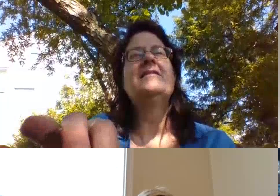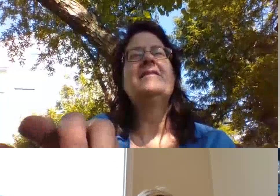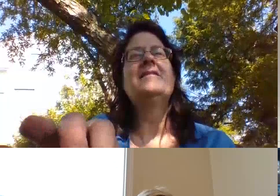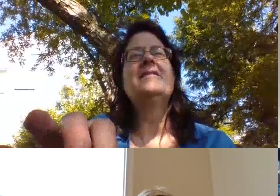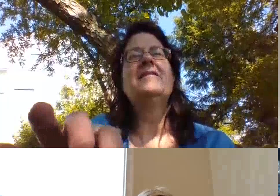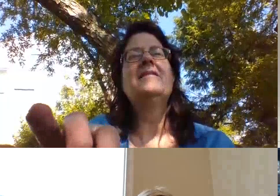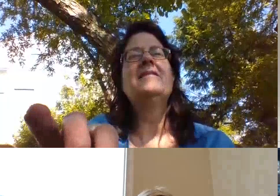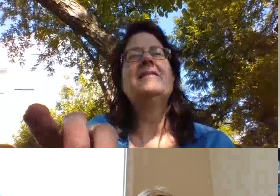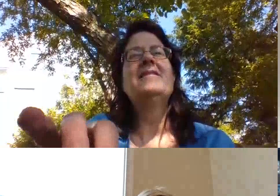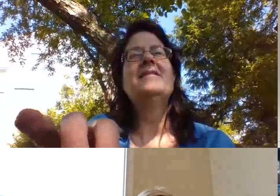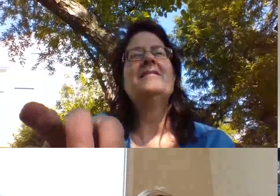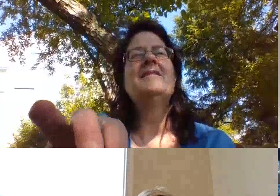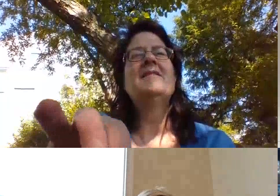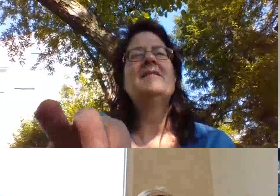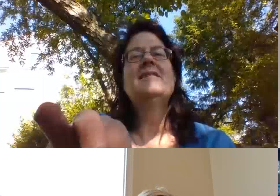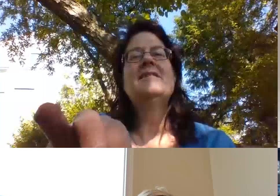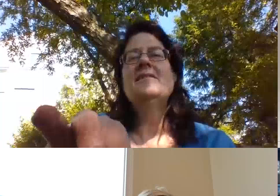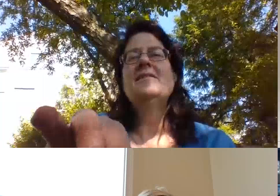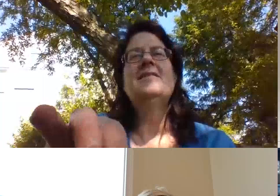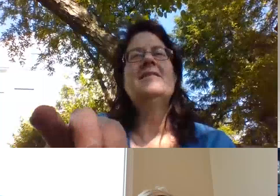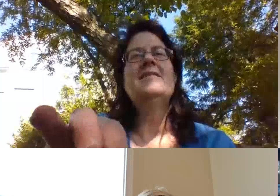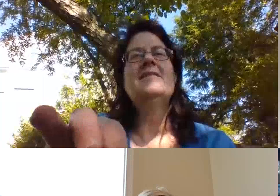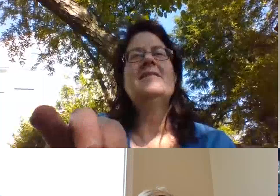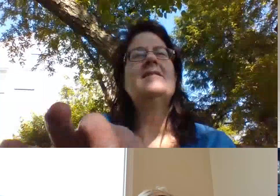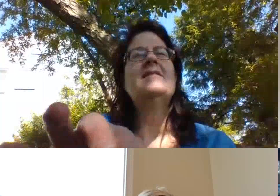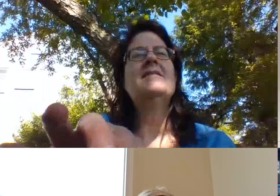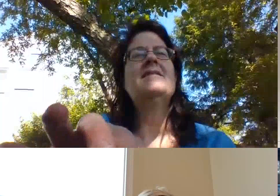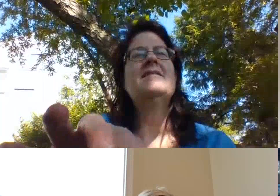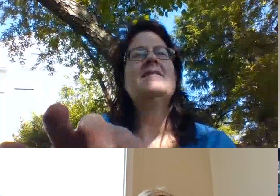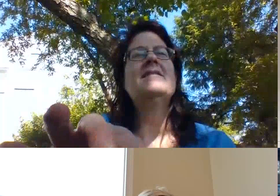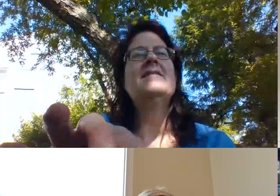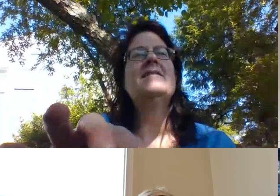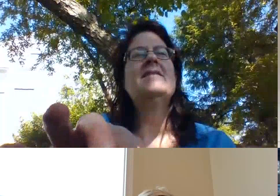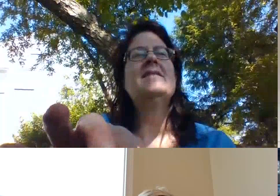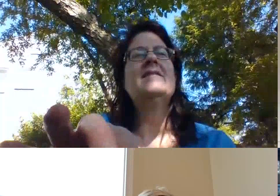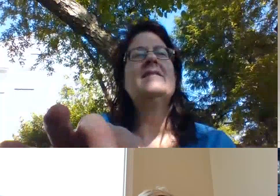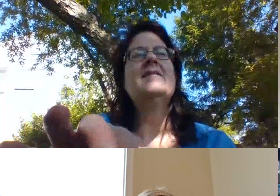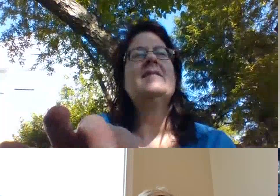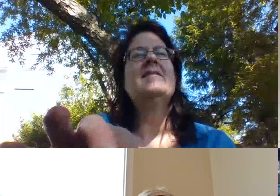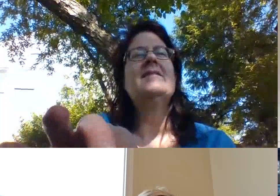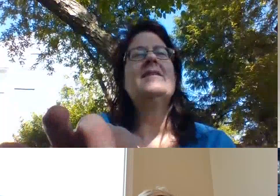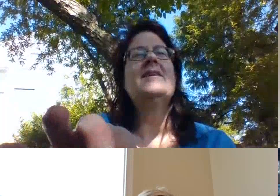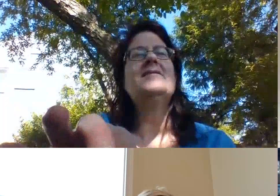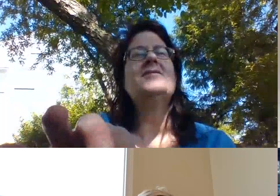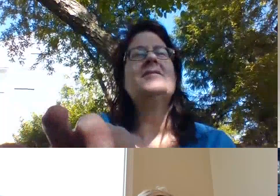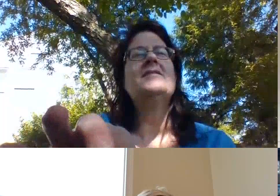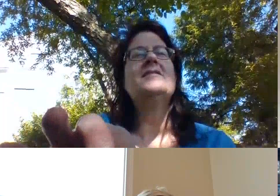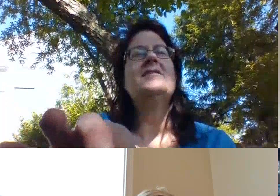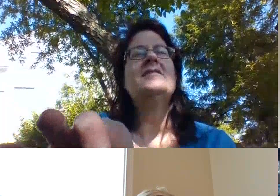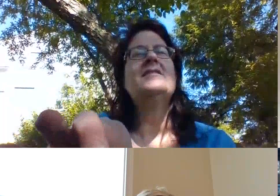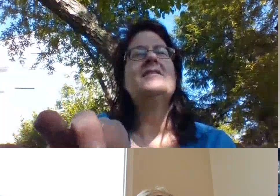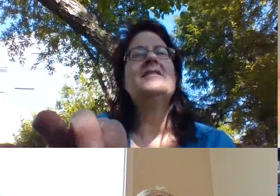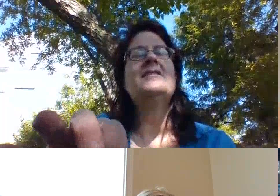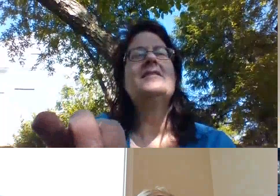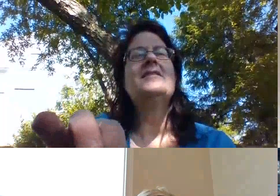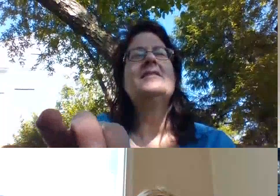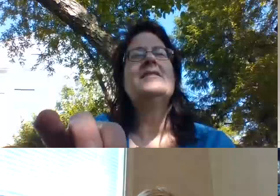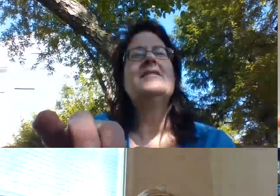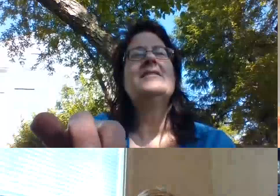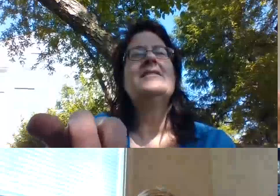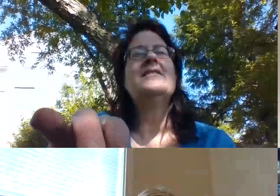out of Teams, log back in, right? You could see 4 people or 1, depending on your setting. Gotcha. So they are working